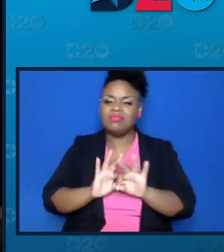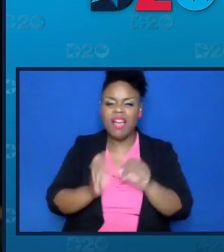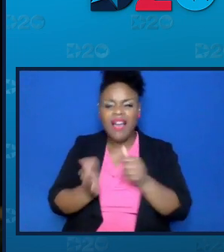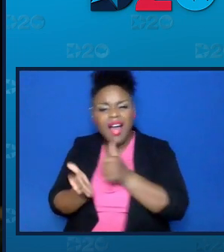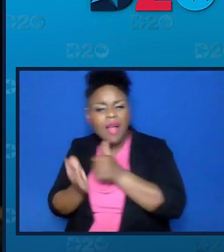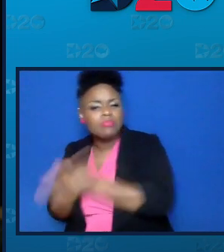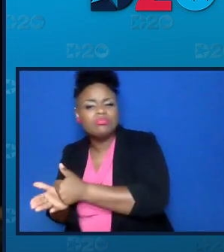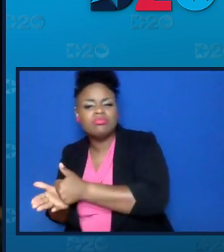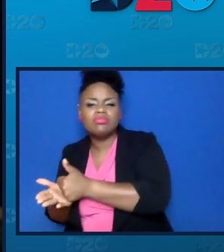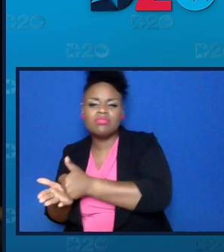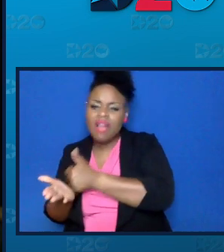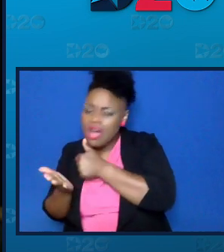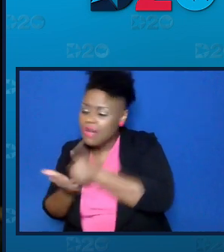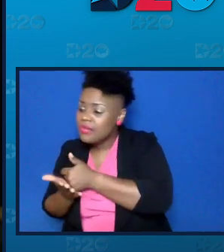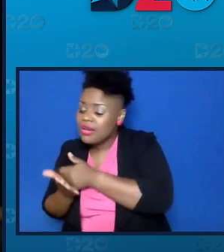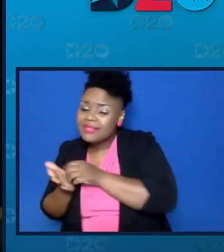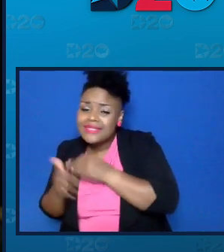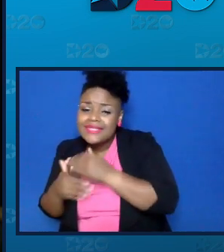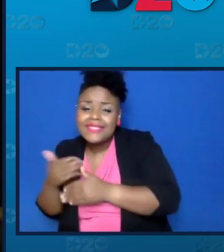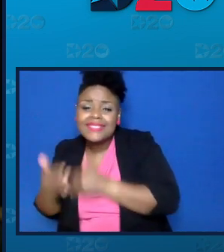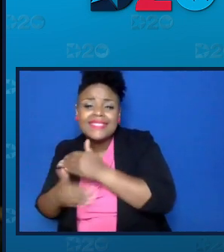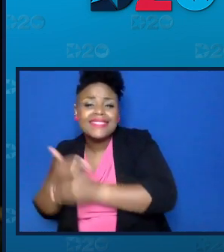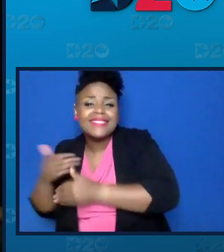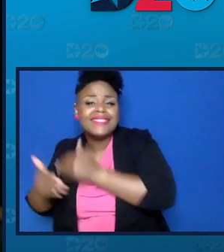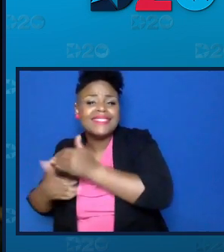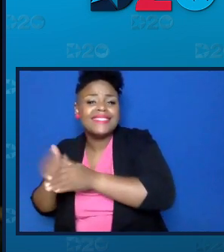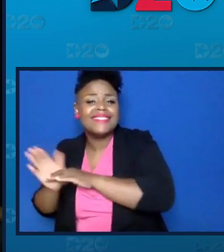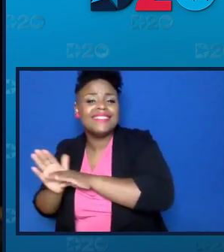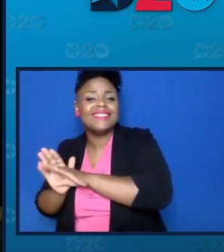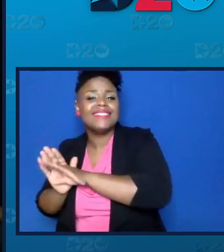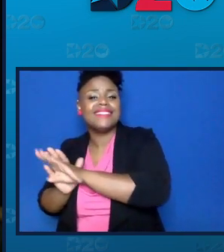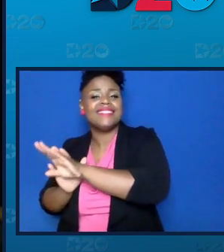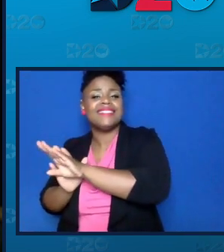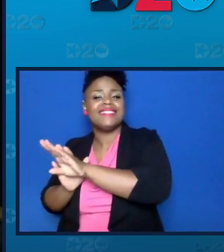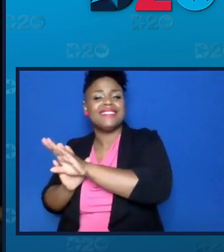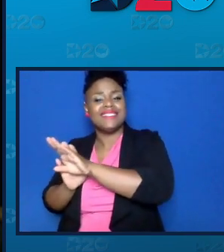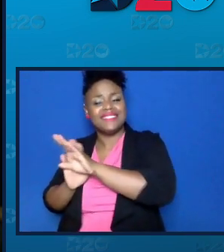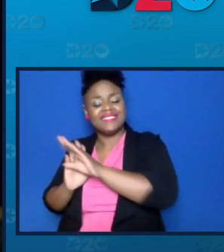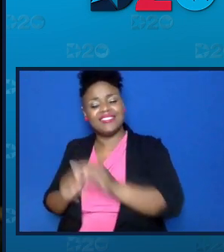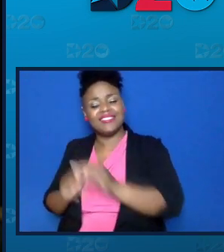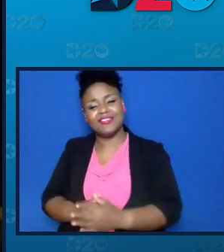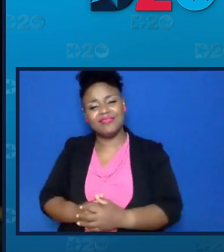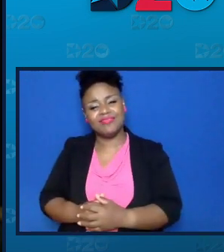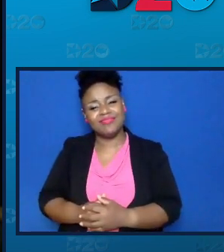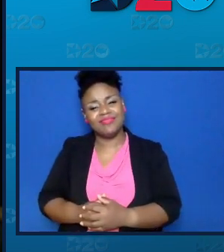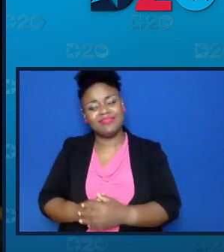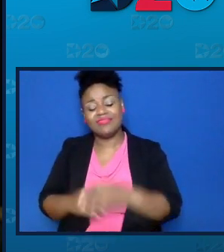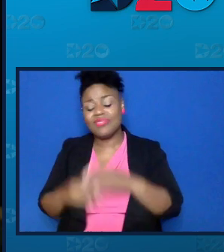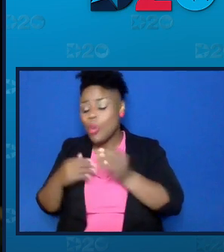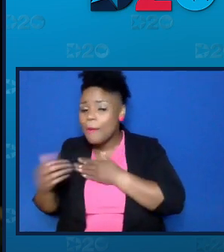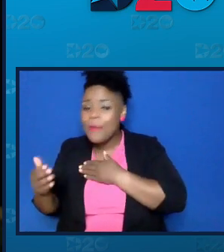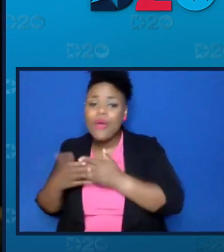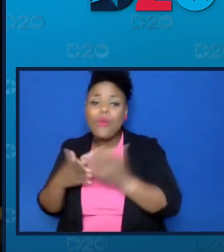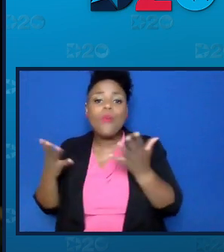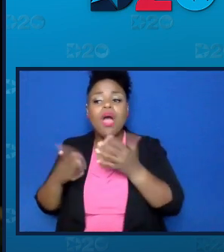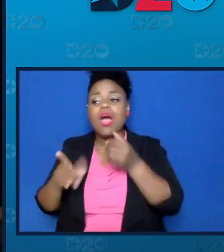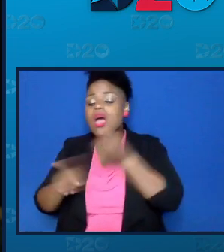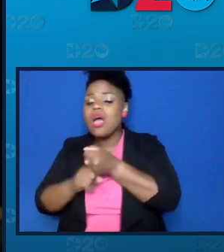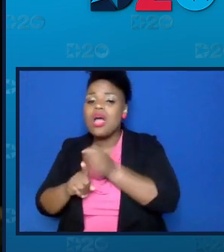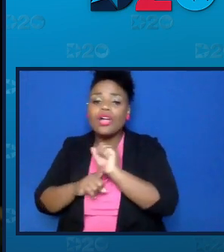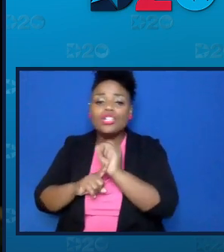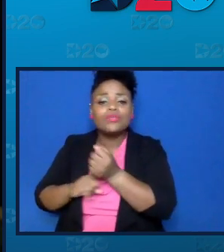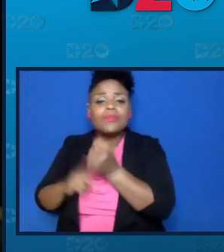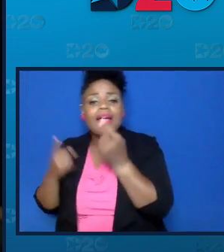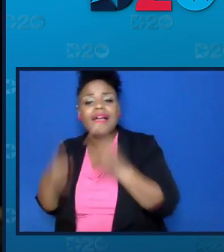again whenever the next tour or the next war arises. Joe Biden understands these sacrifices because he's made